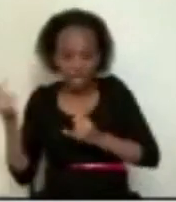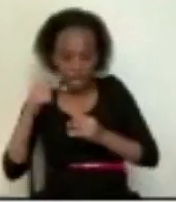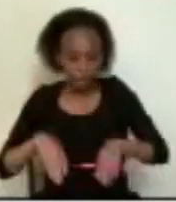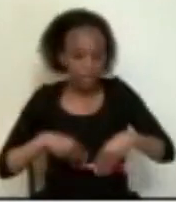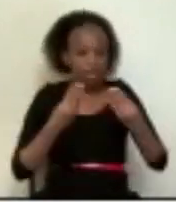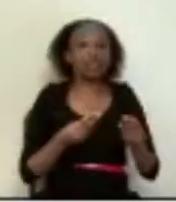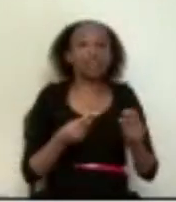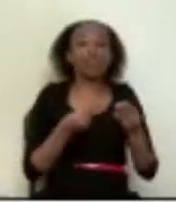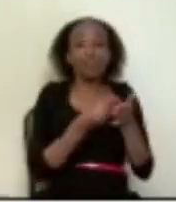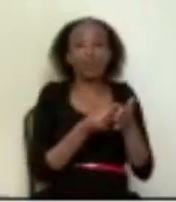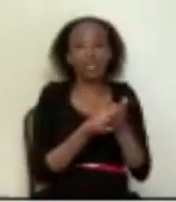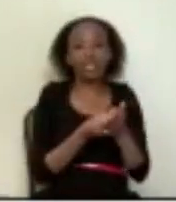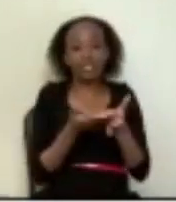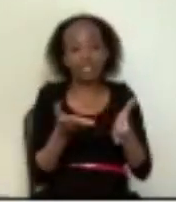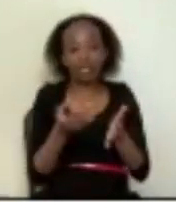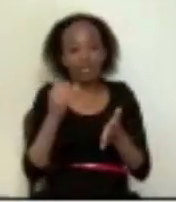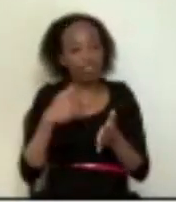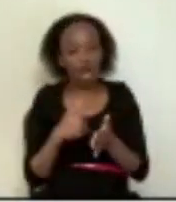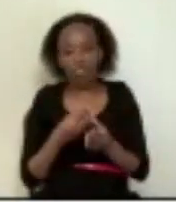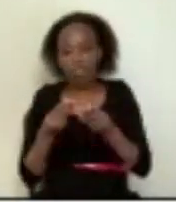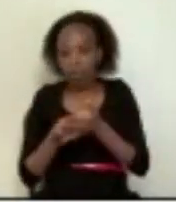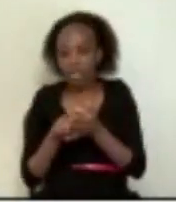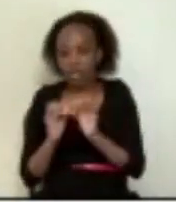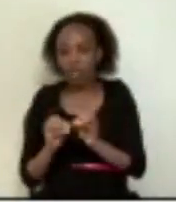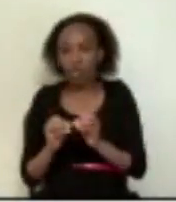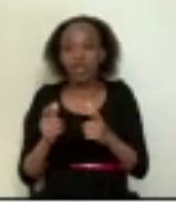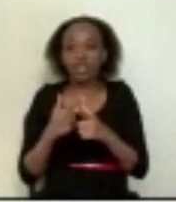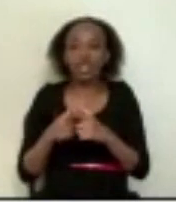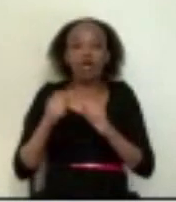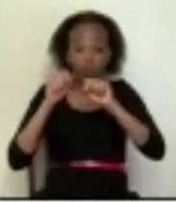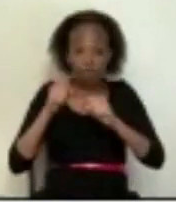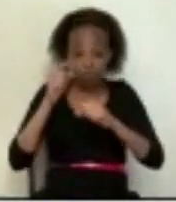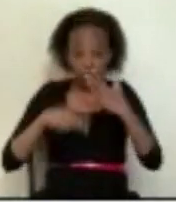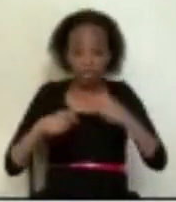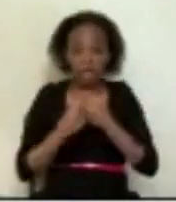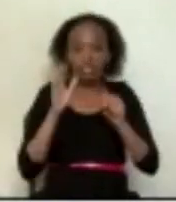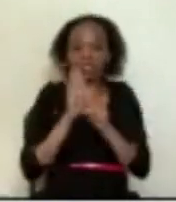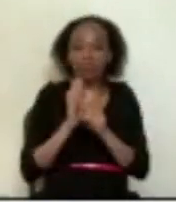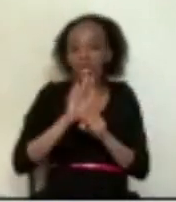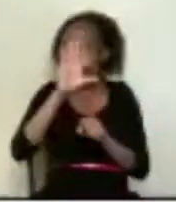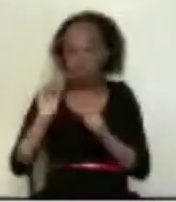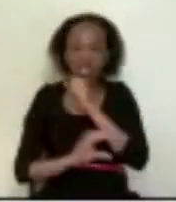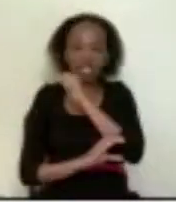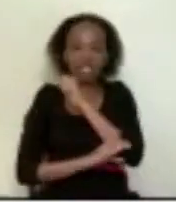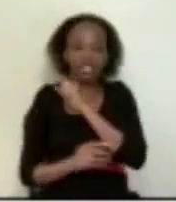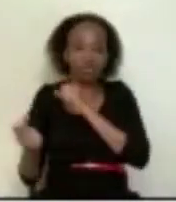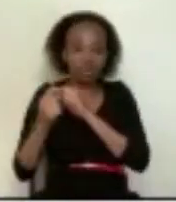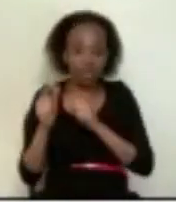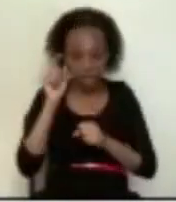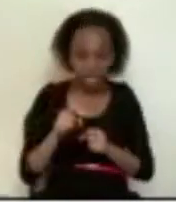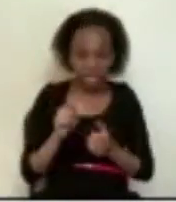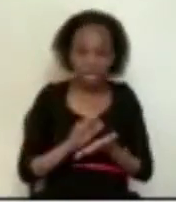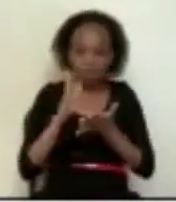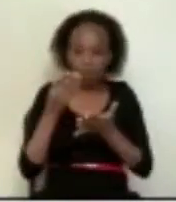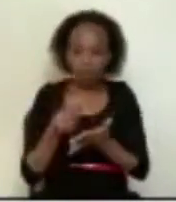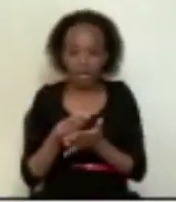money, right? So if you don't have any money, chances are a lot of African countries will come and take this extra money that